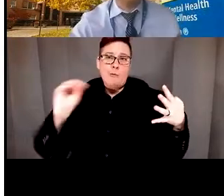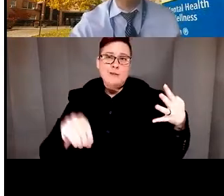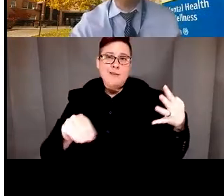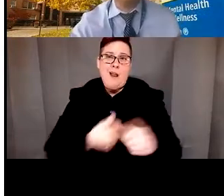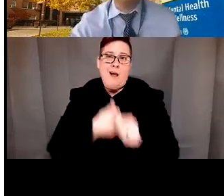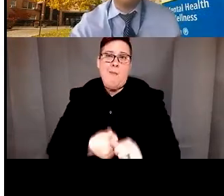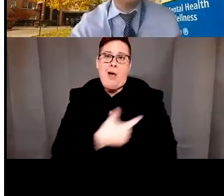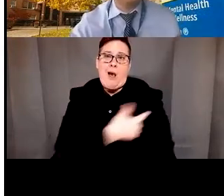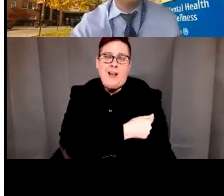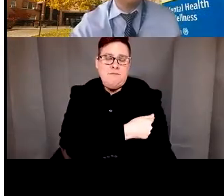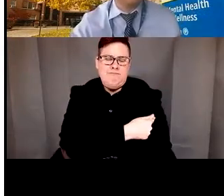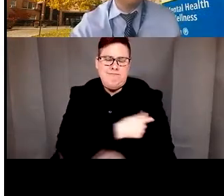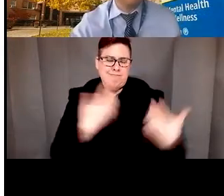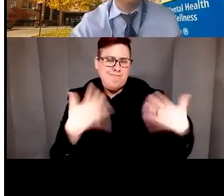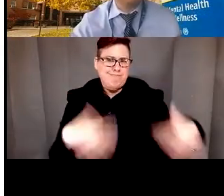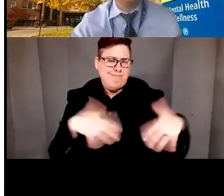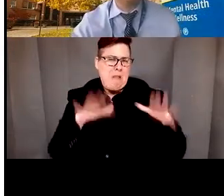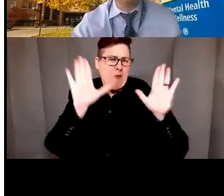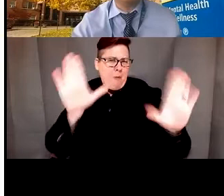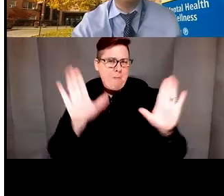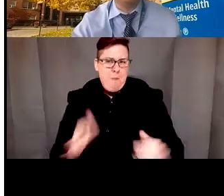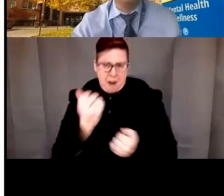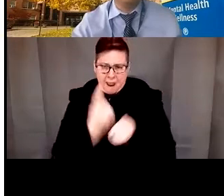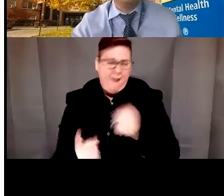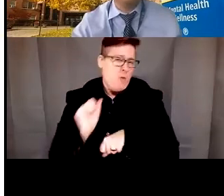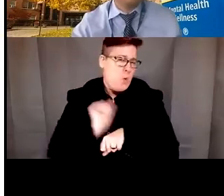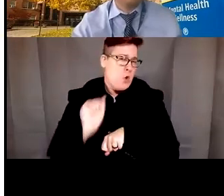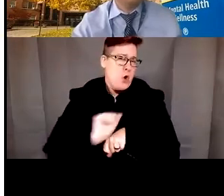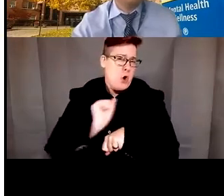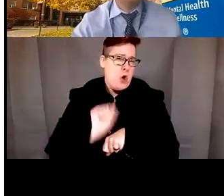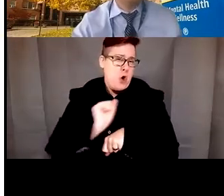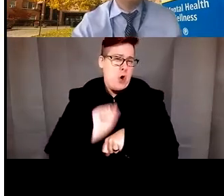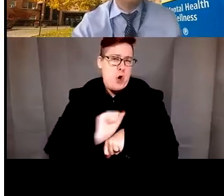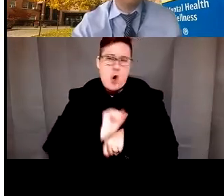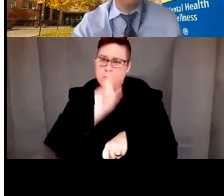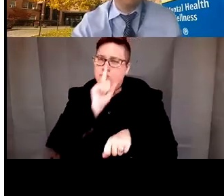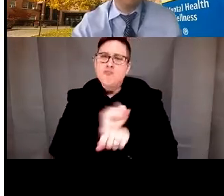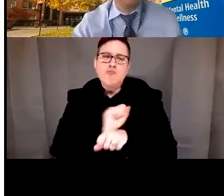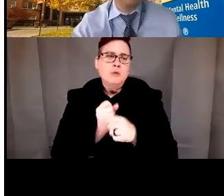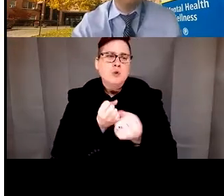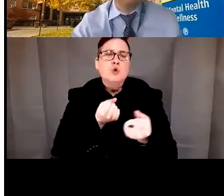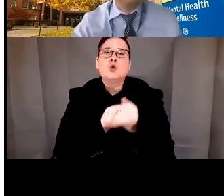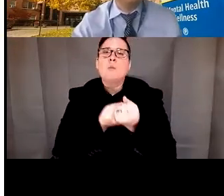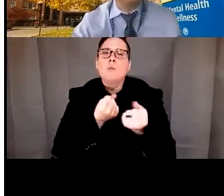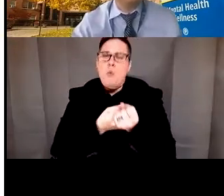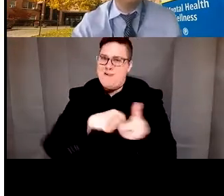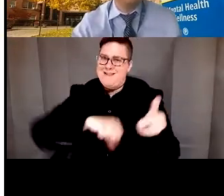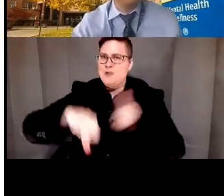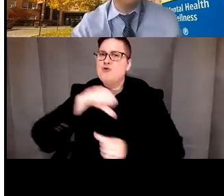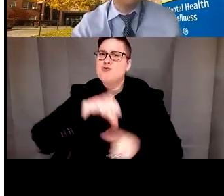a remarkable figure that everybody works so hard to really support each other through